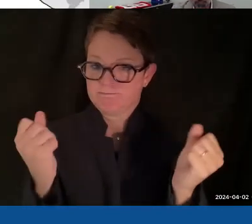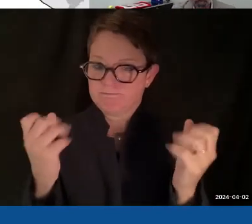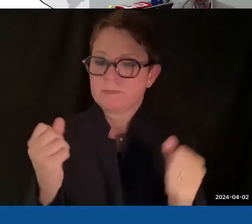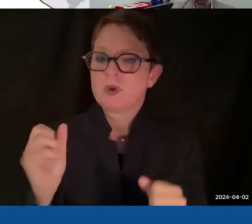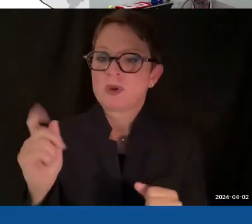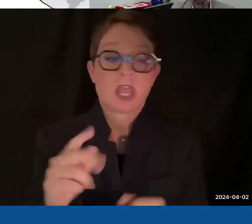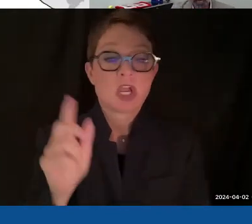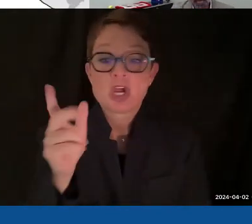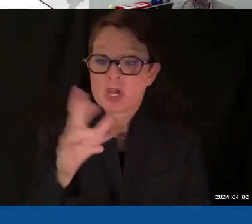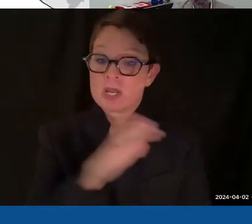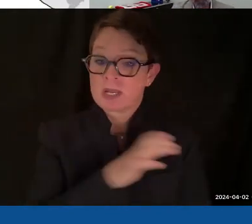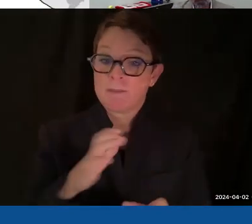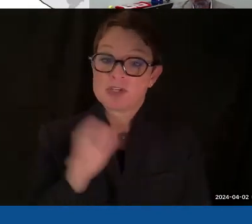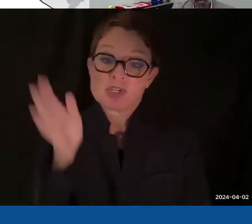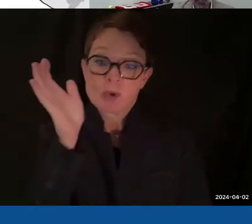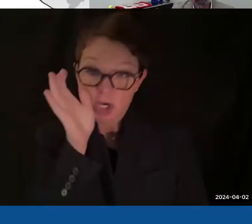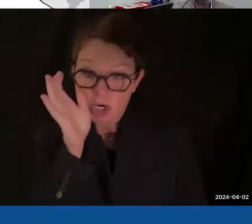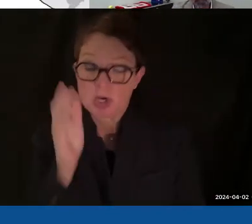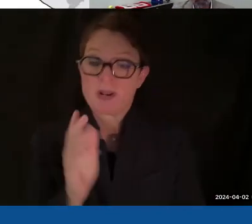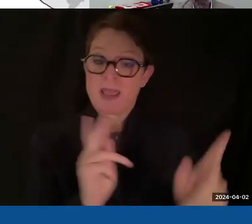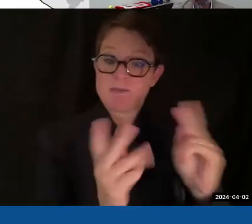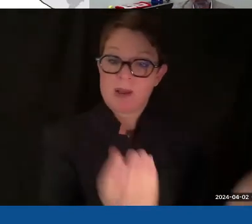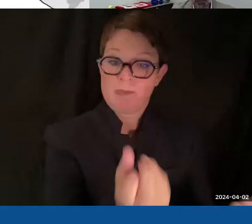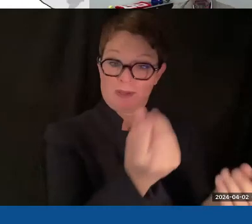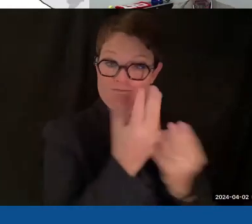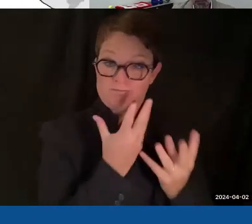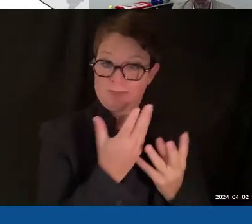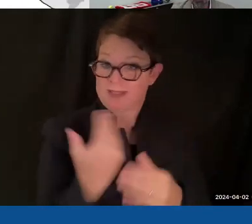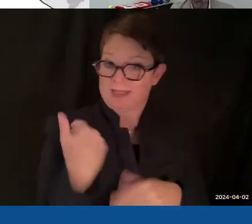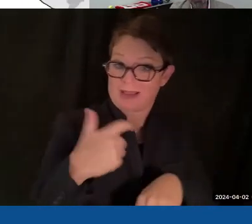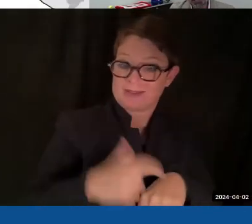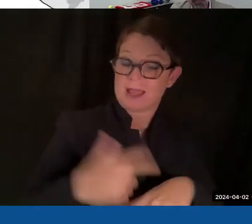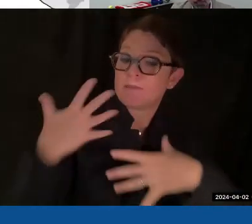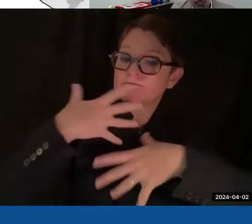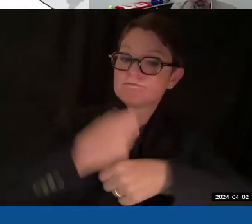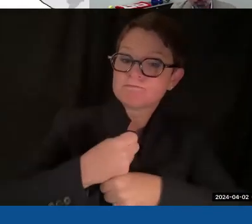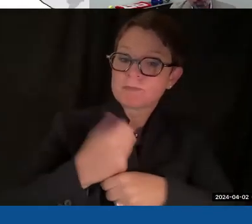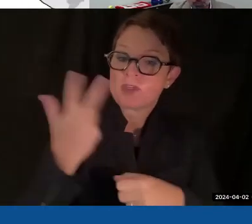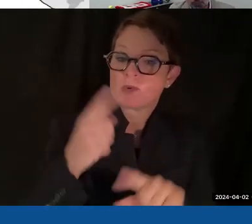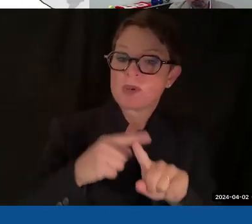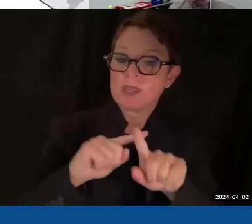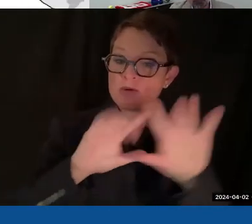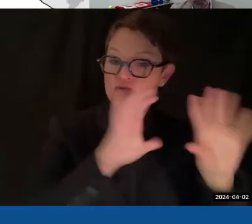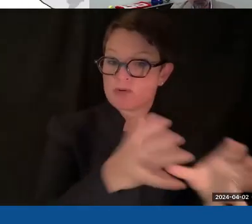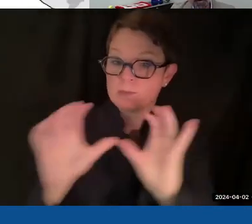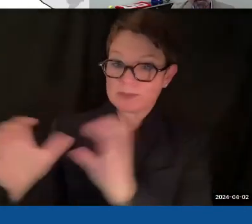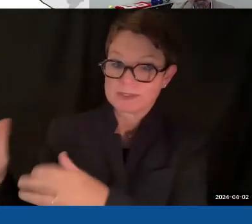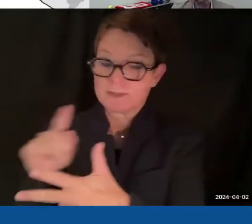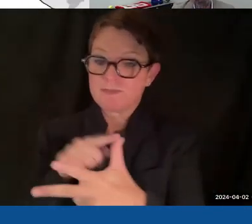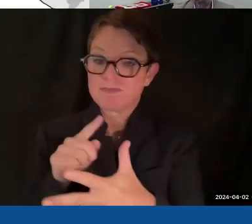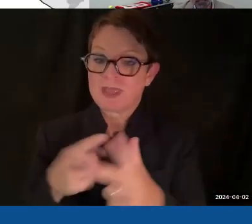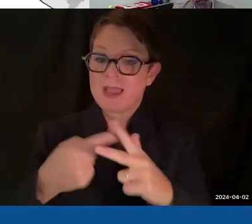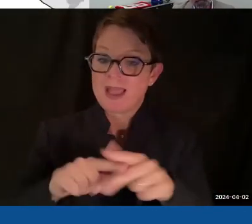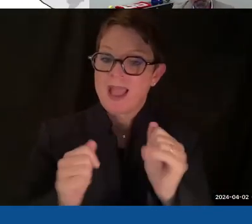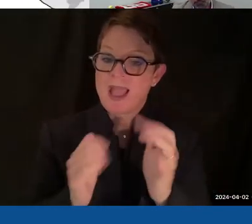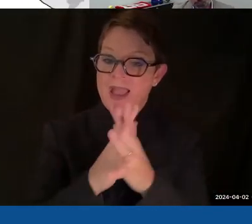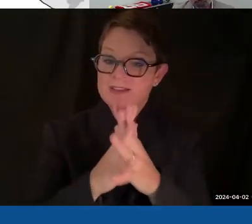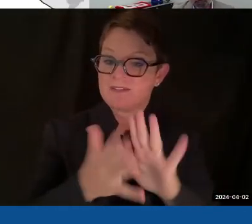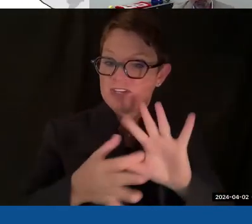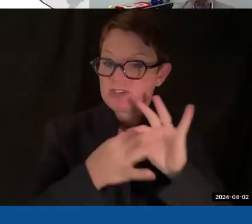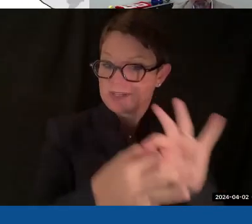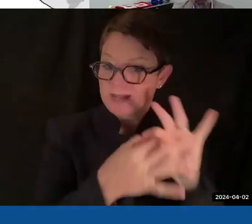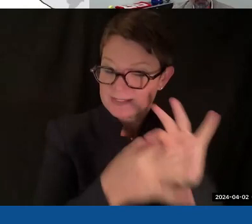we heard from the commissioners and public at the last hearing can be synthesized into three main groups: activation and